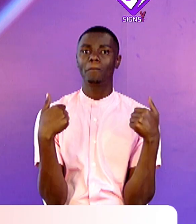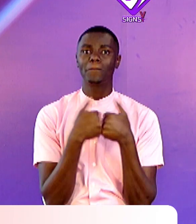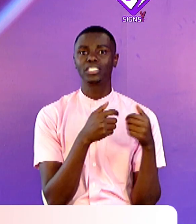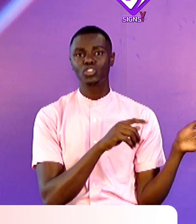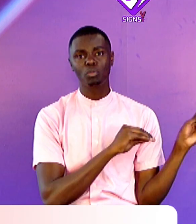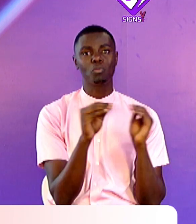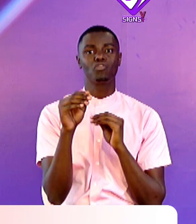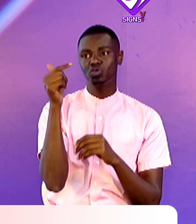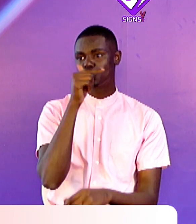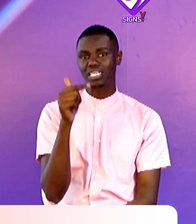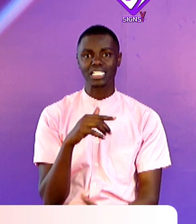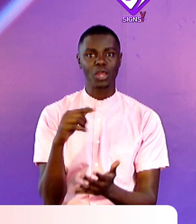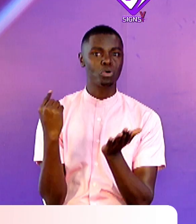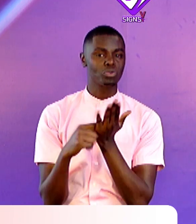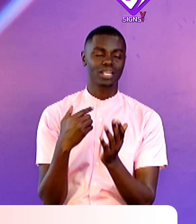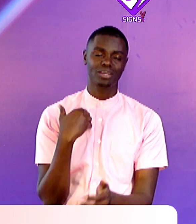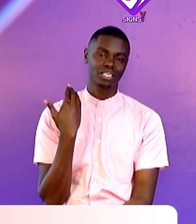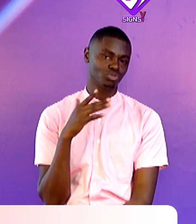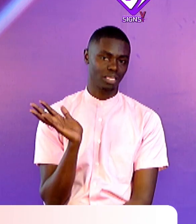God. Ama zipelekwe UG.